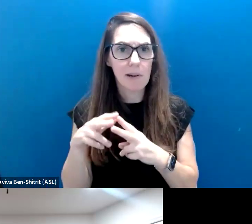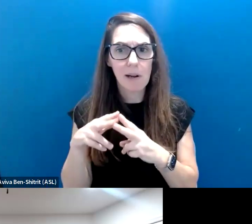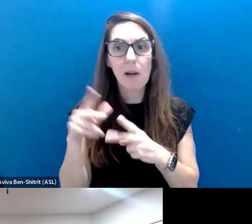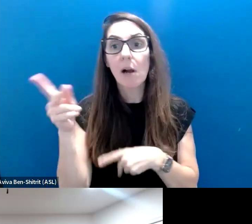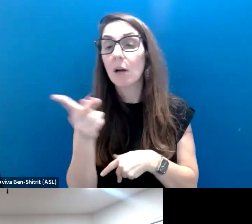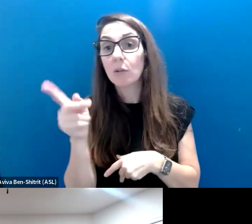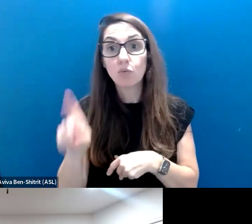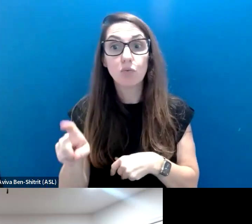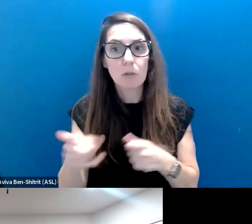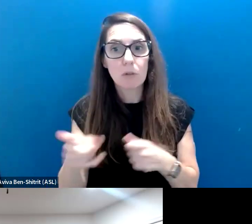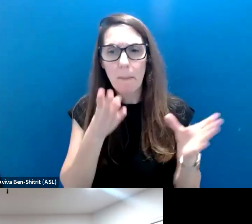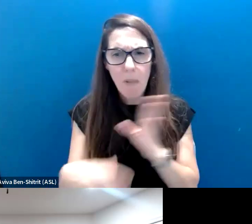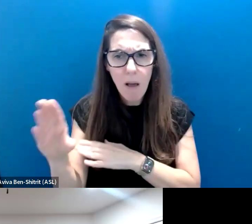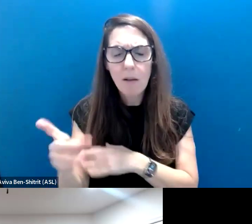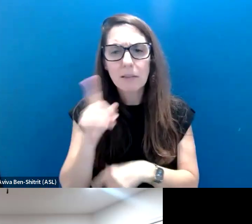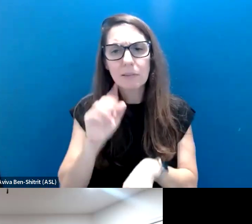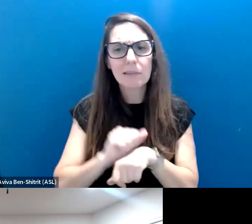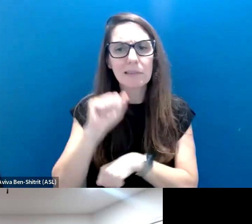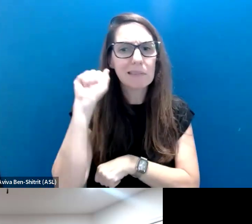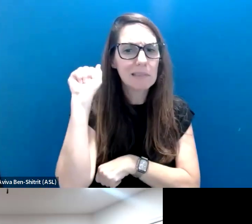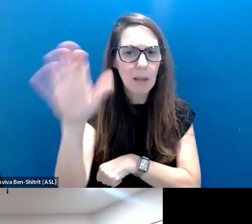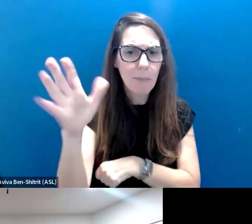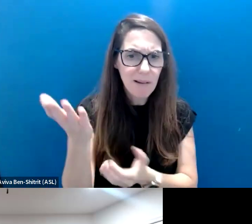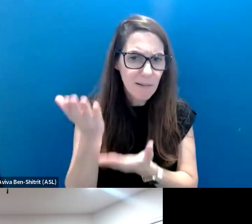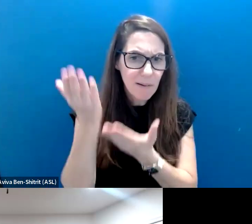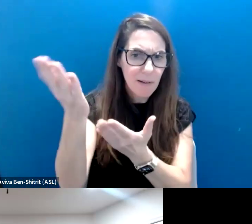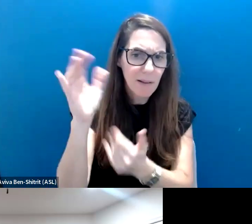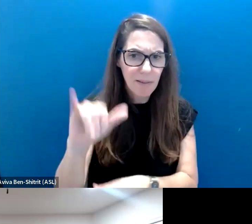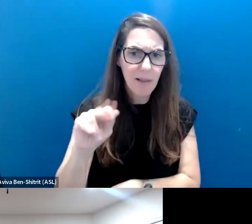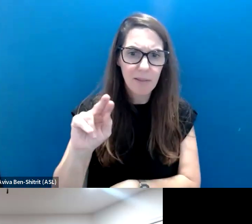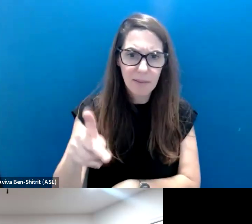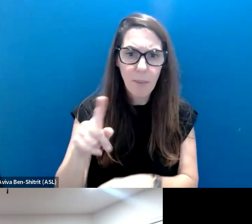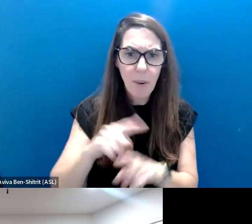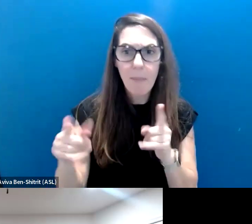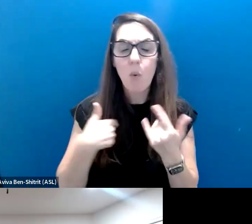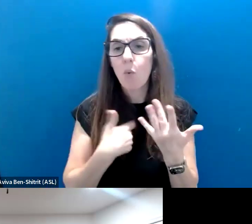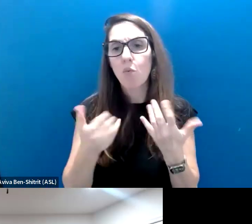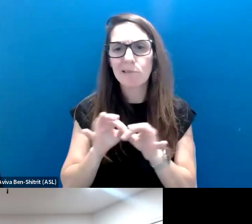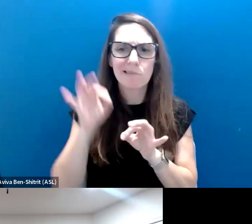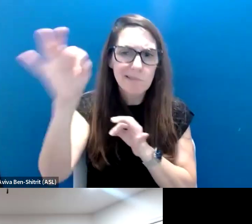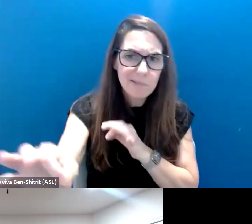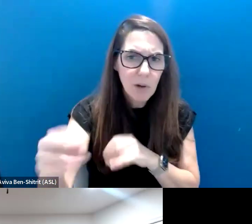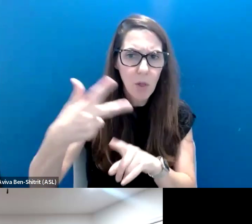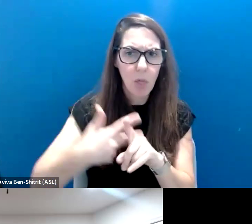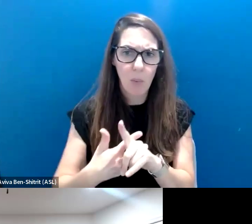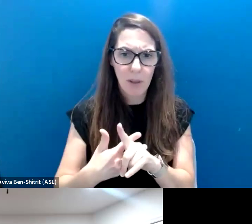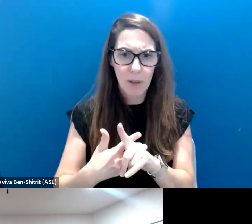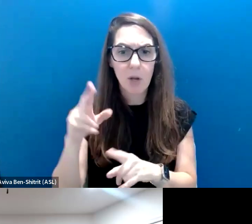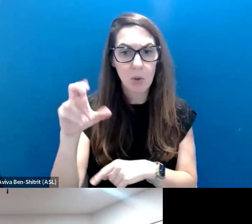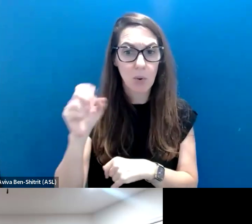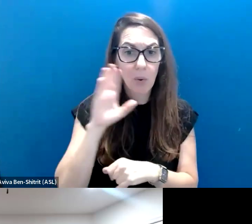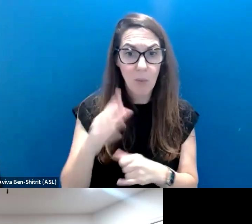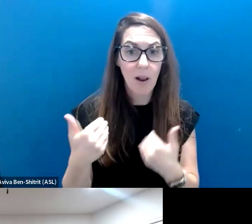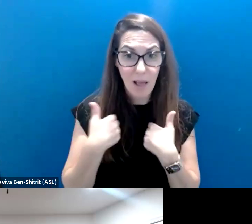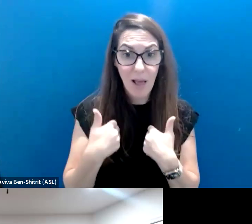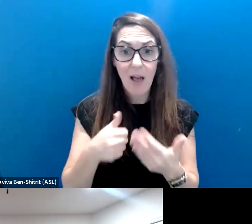plan on submitting the NAP, but push the process back by 3 months. That means that the U.S. will receive a contrary to process